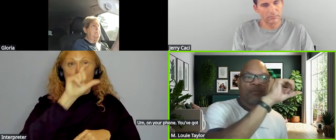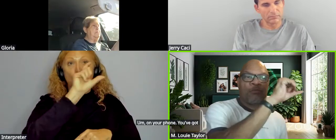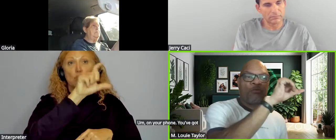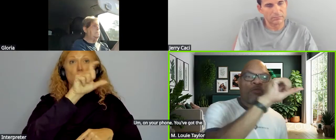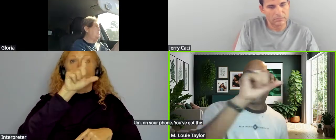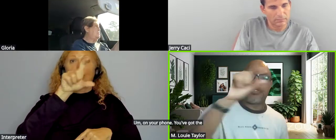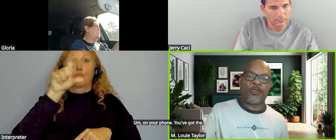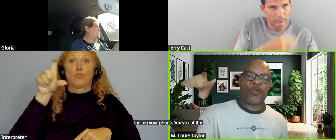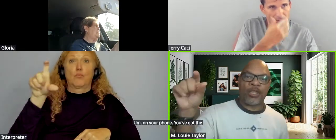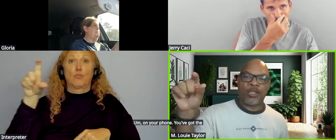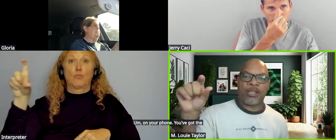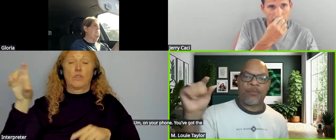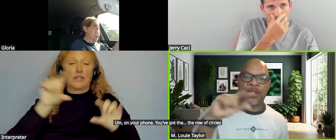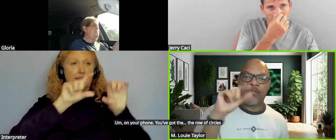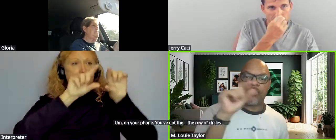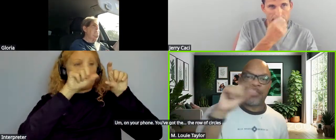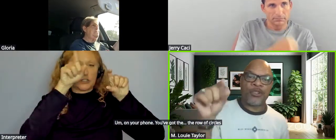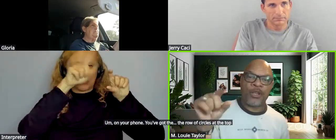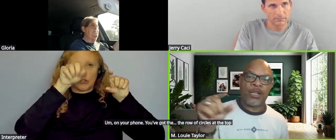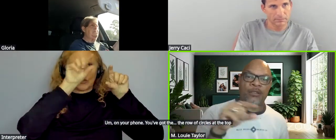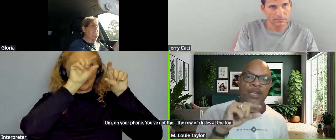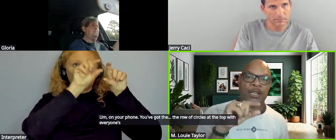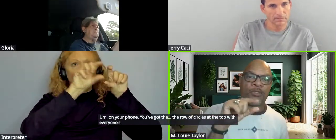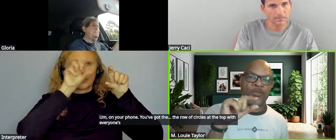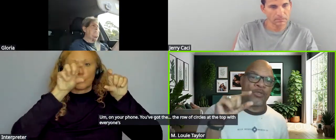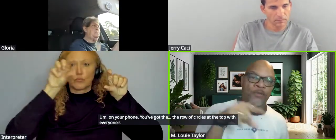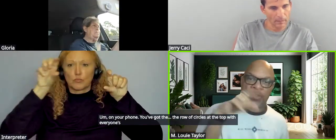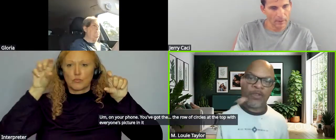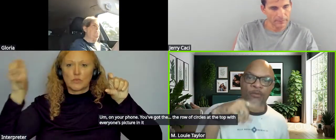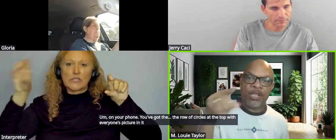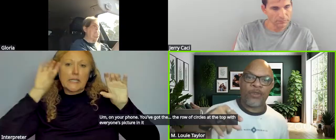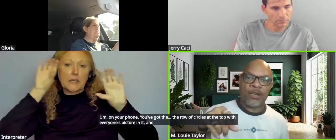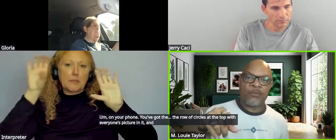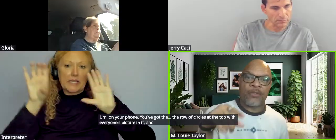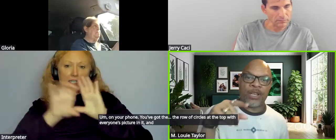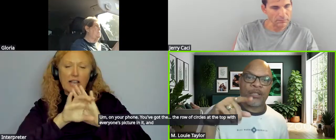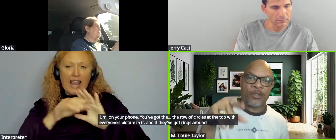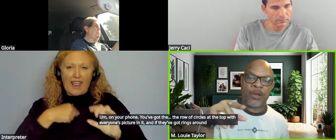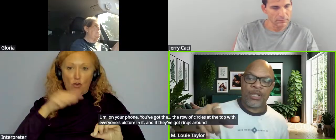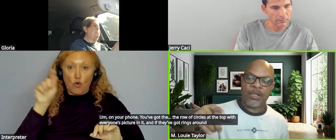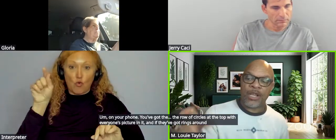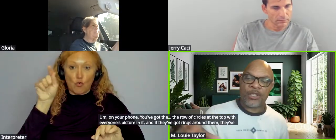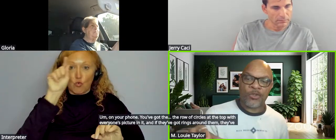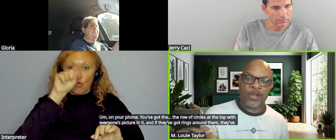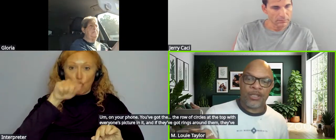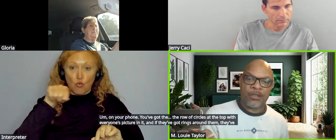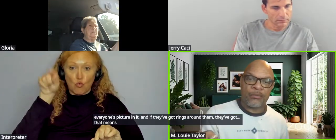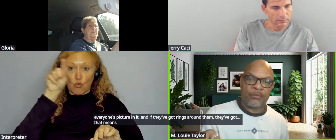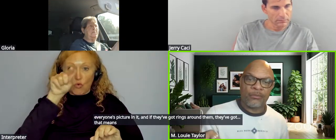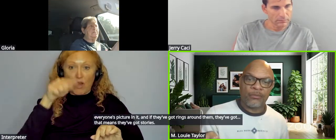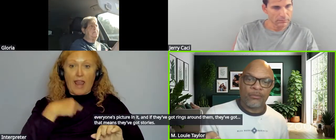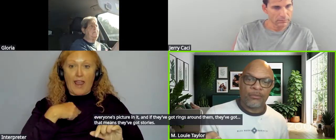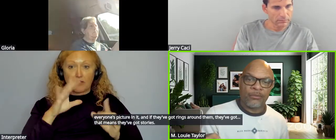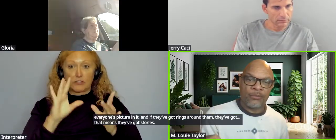the row of circles at the top with everyone's picture in it, and if they've got rings around them, that means they've got stories.